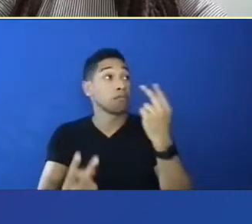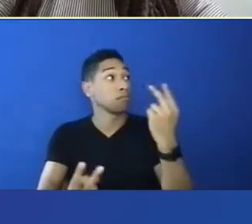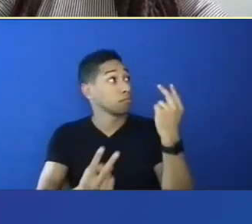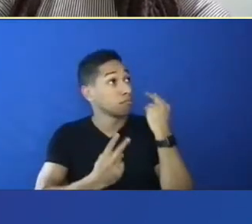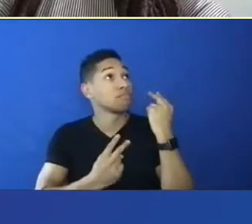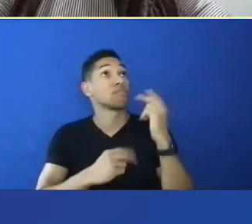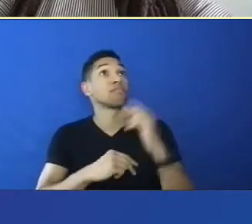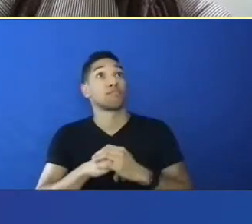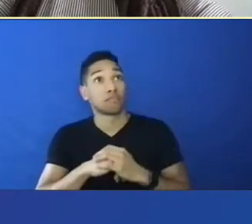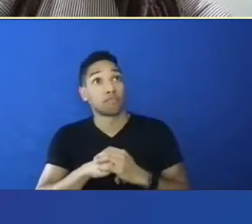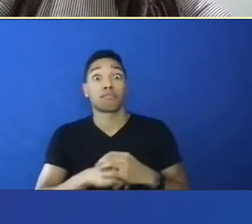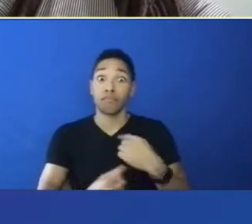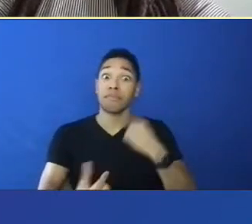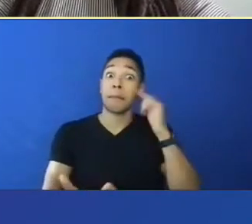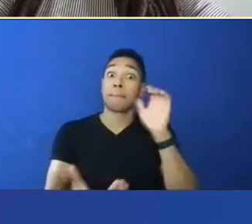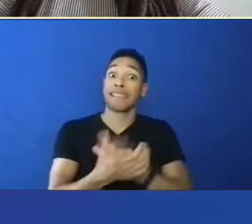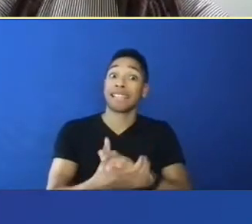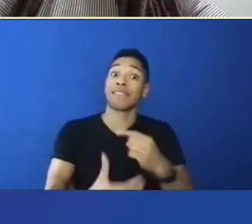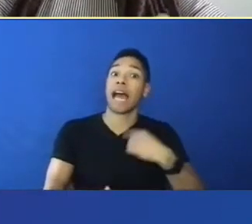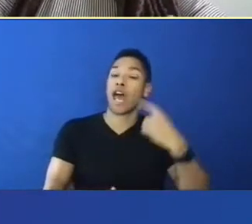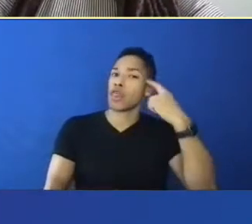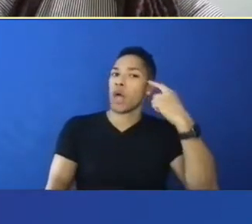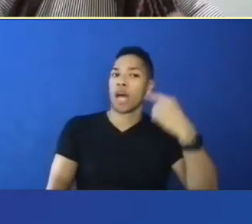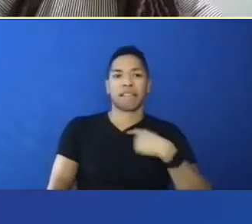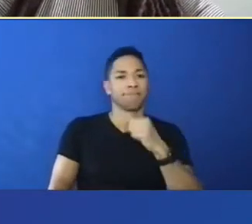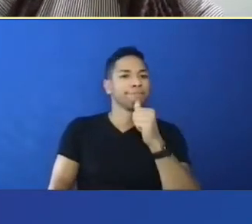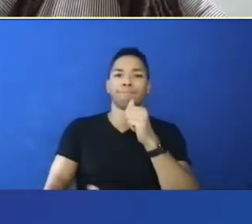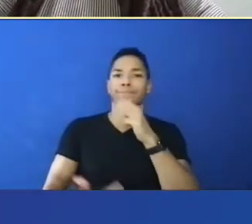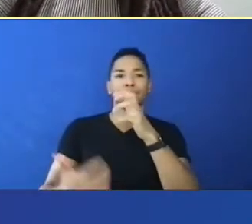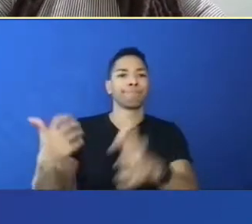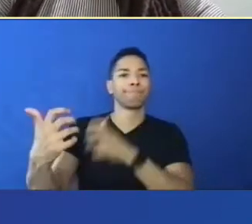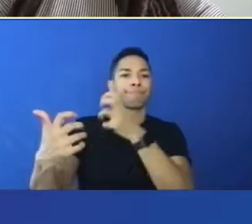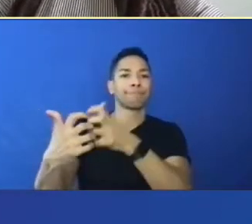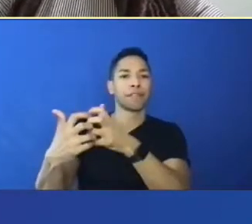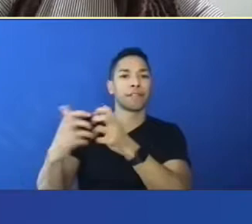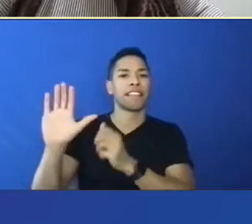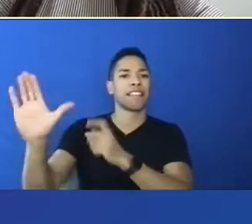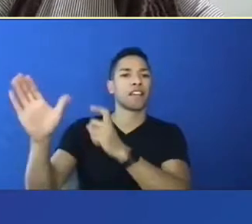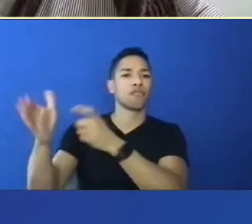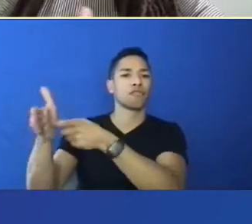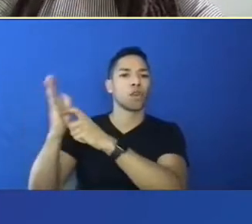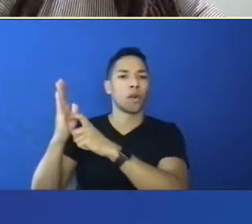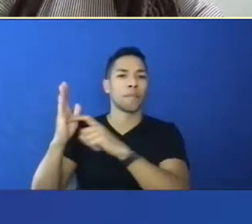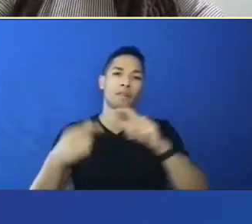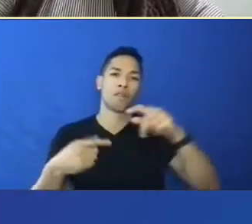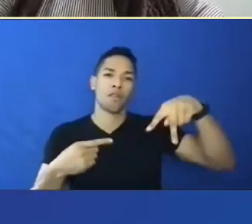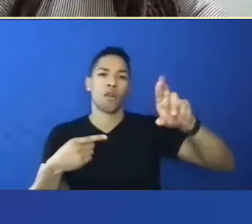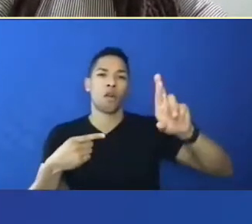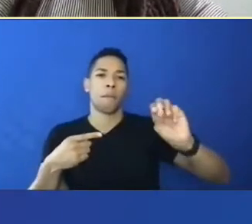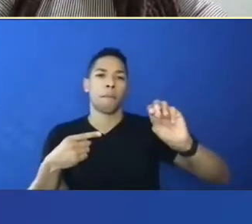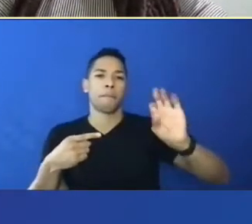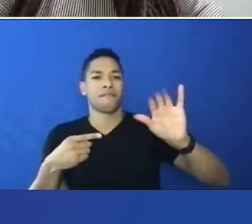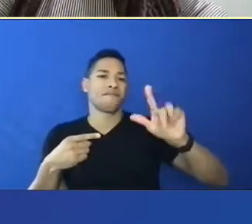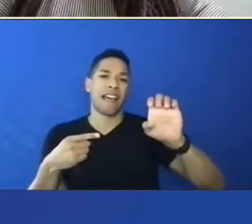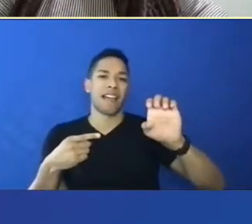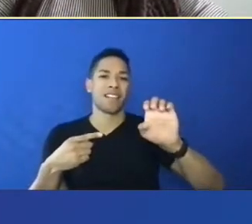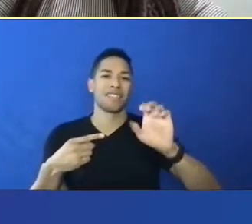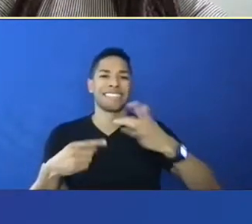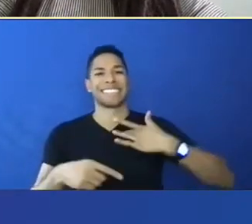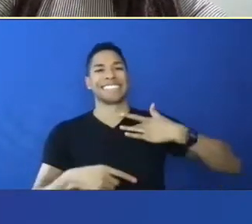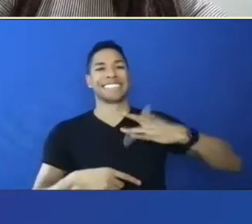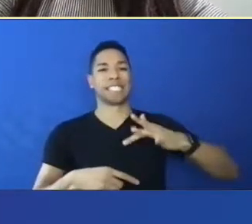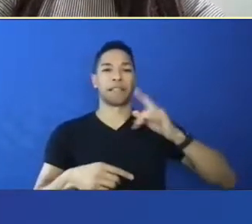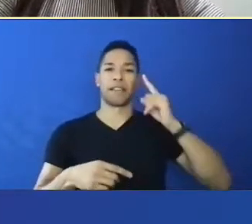I believe I felt that I didn't fit the profile of what we've kind of traditionally seen in